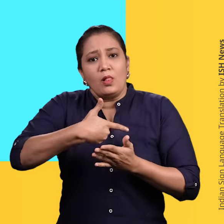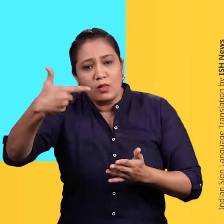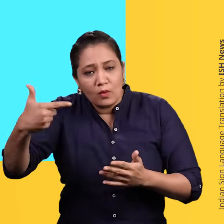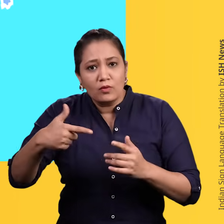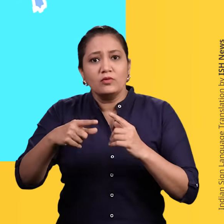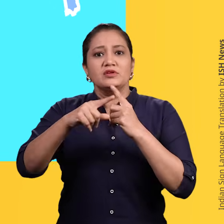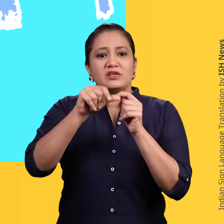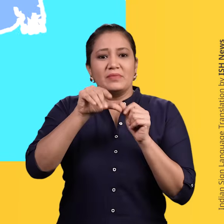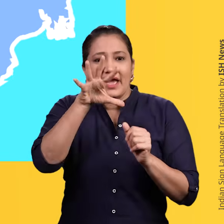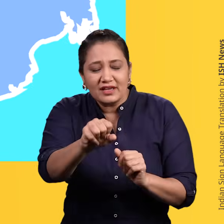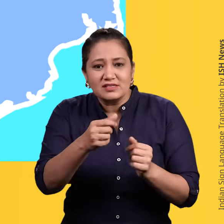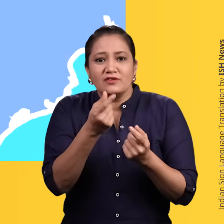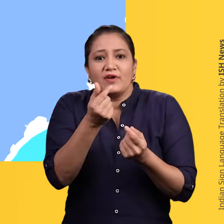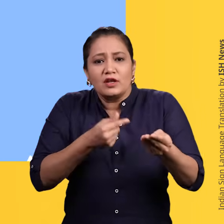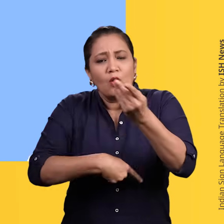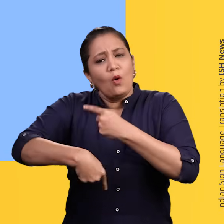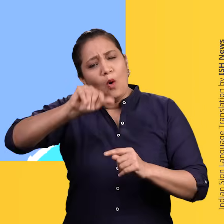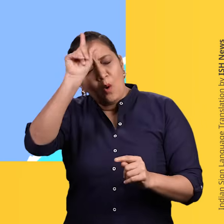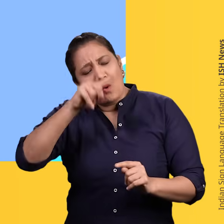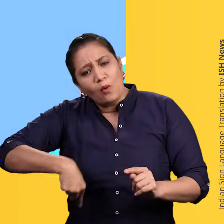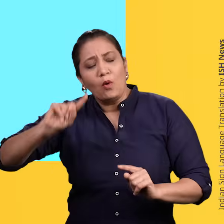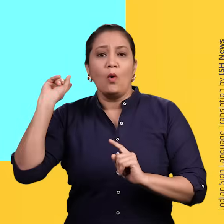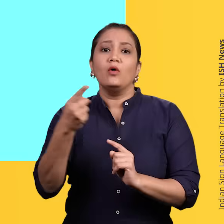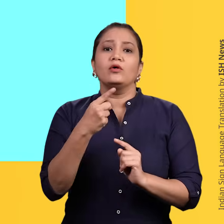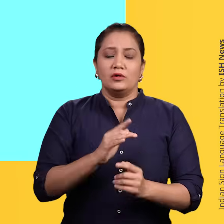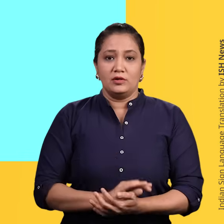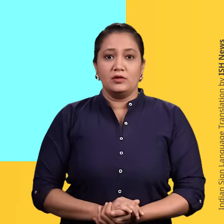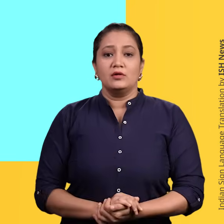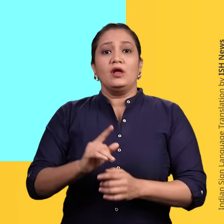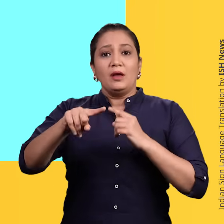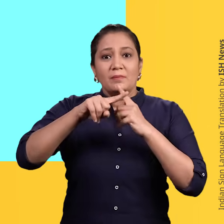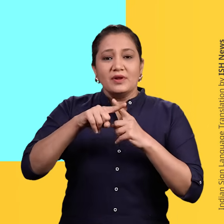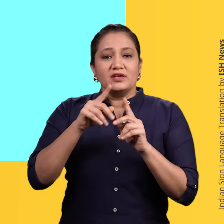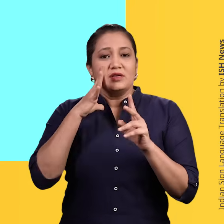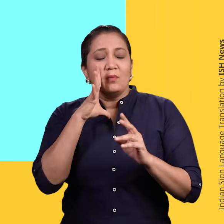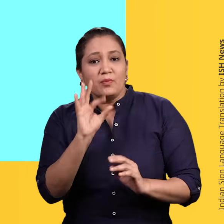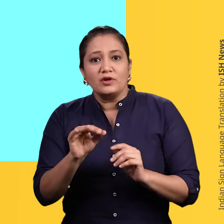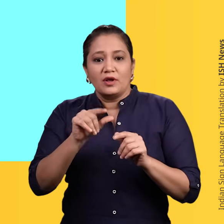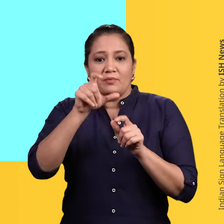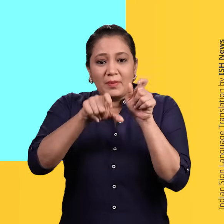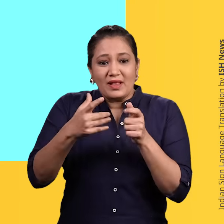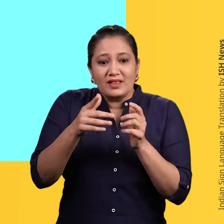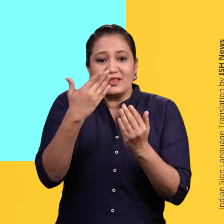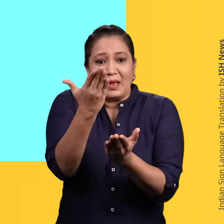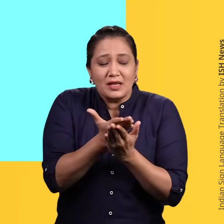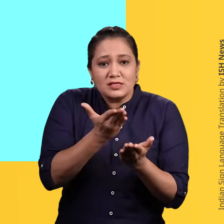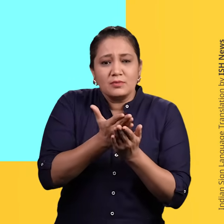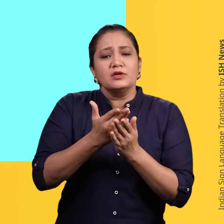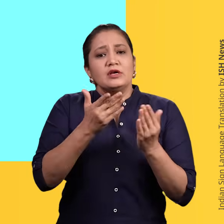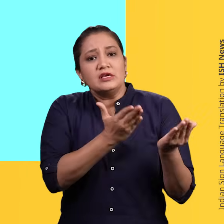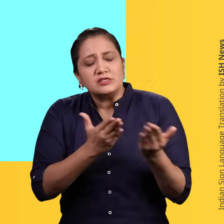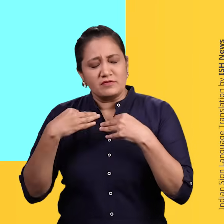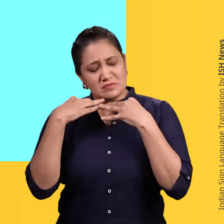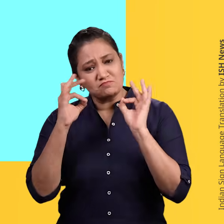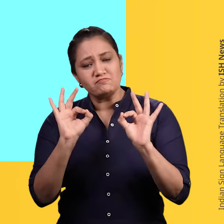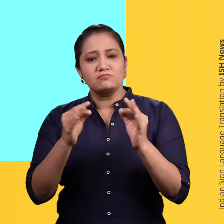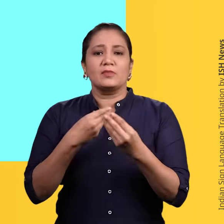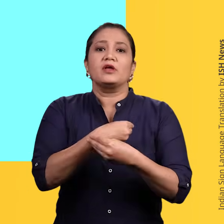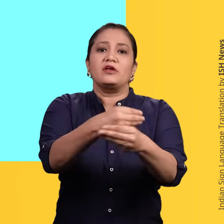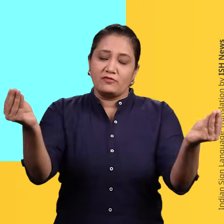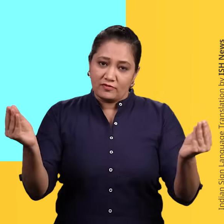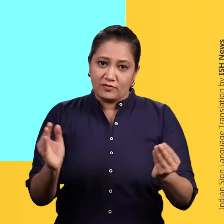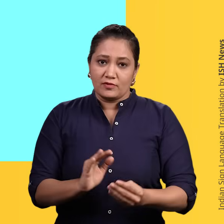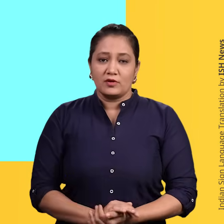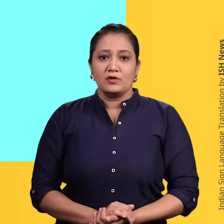and access to financial services for all Indians, and encouraging efficient customer service throughout the